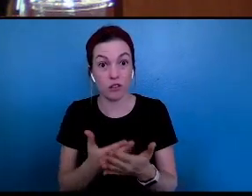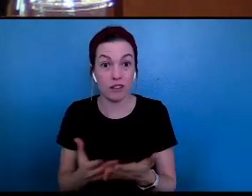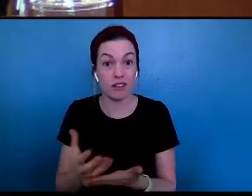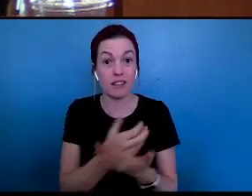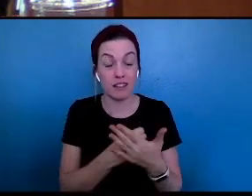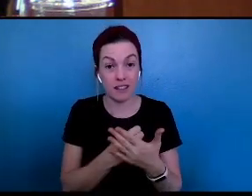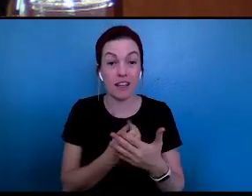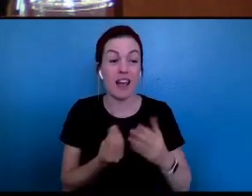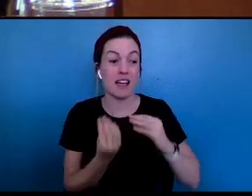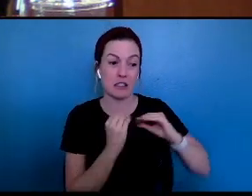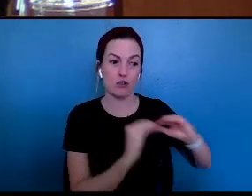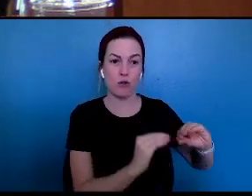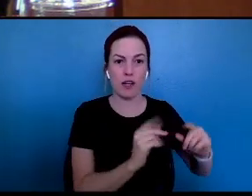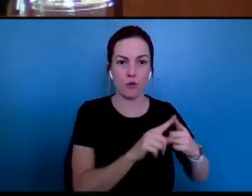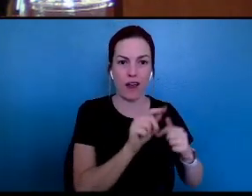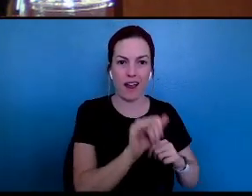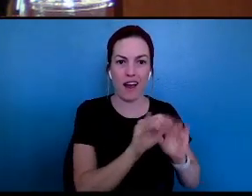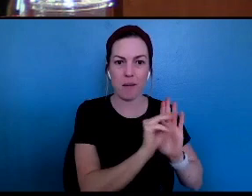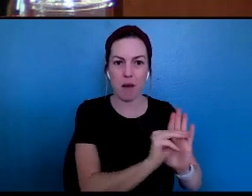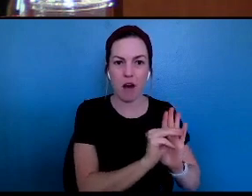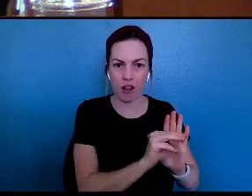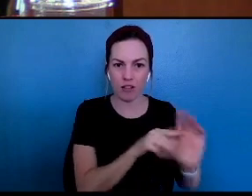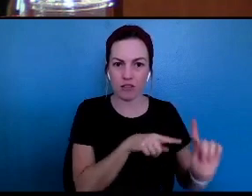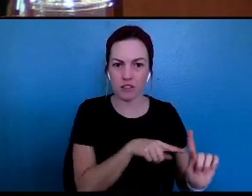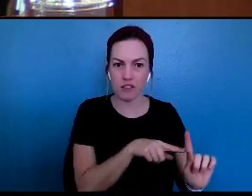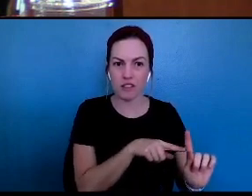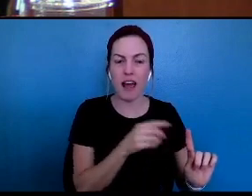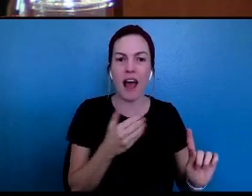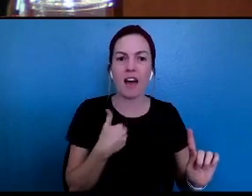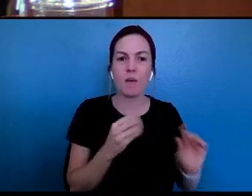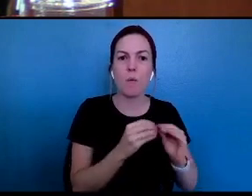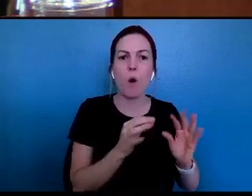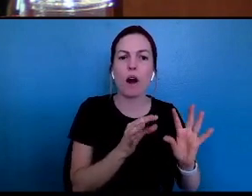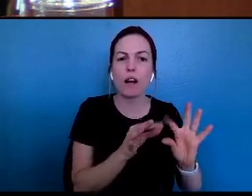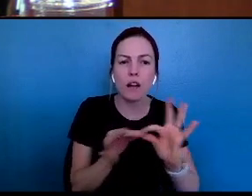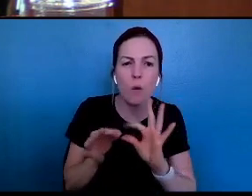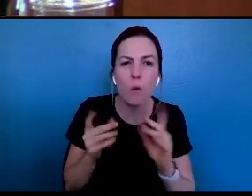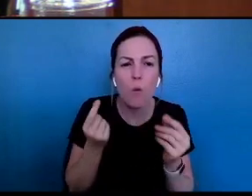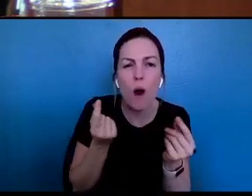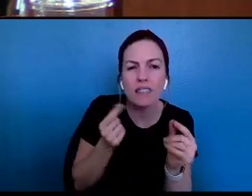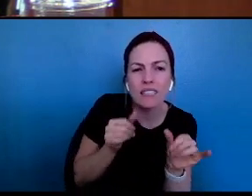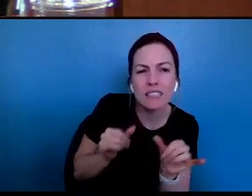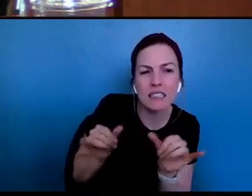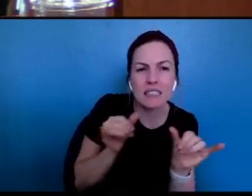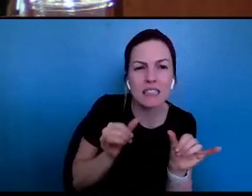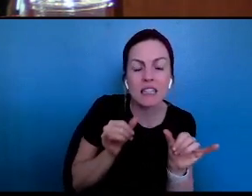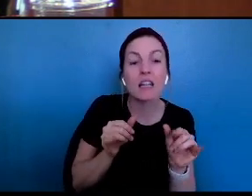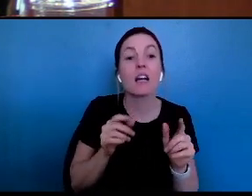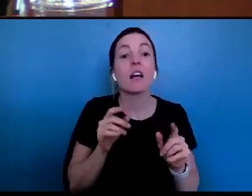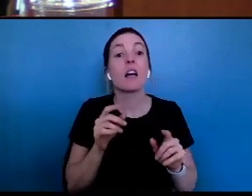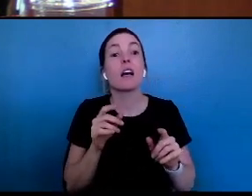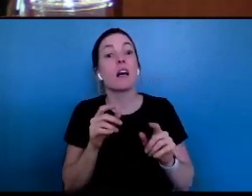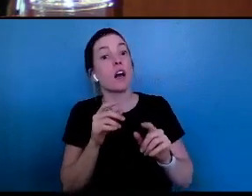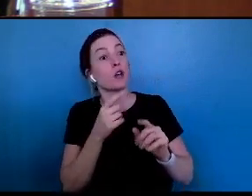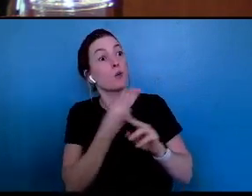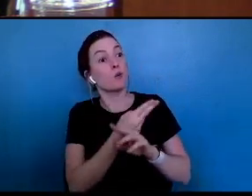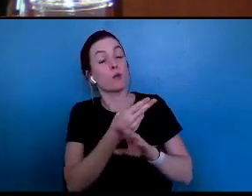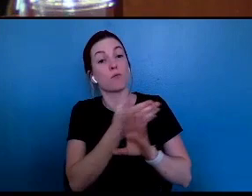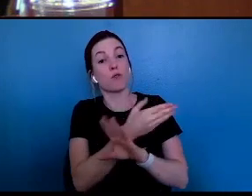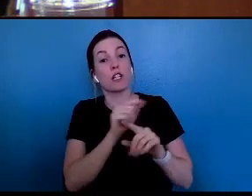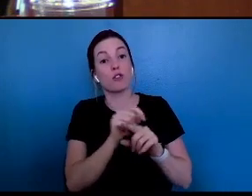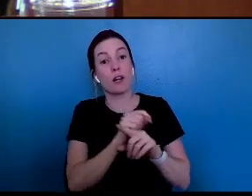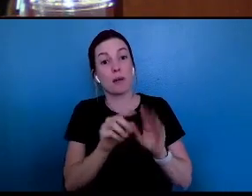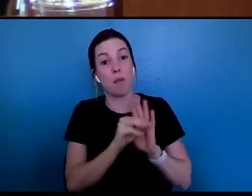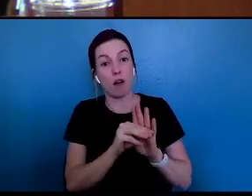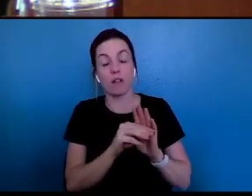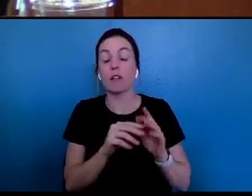models, there's this idea of alignment tuning, meaning that we take a pre-trained model and we say, okay, here's this group of